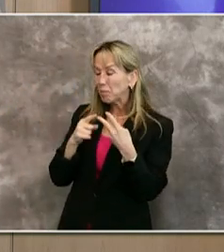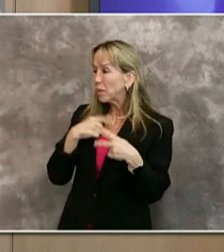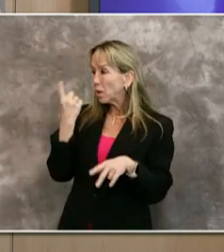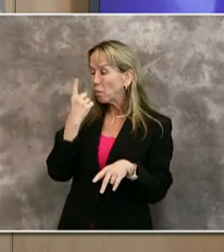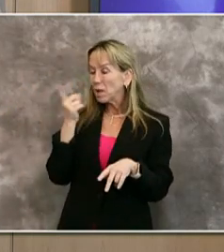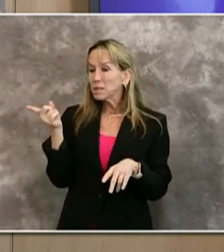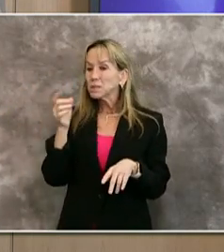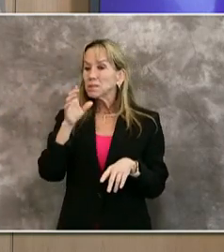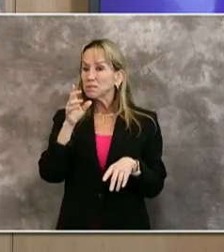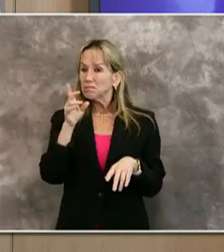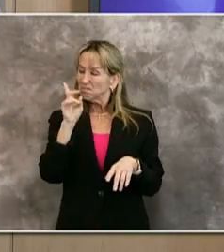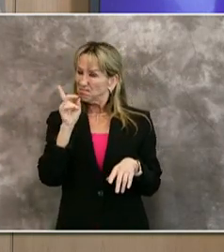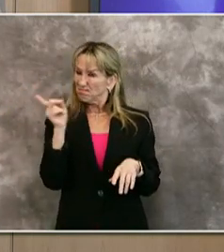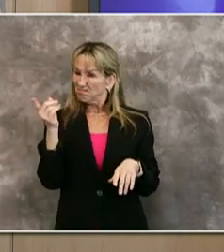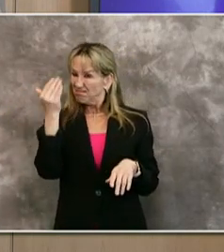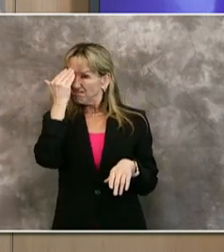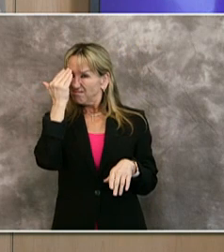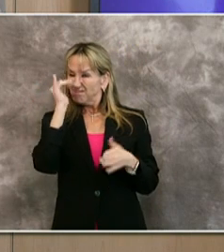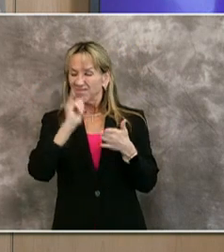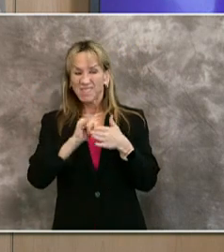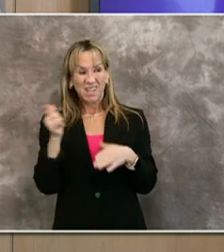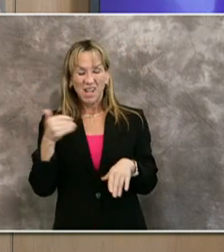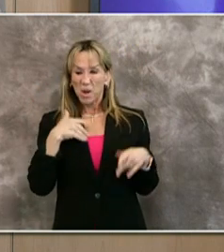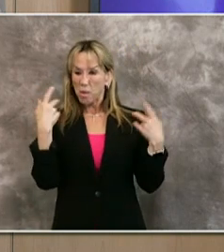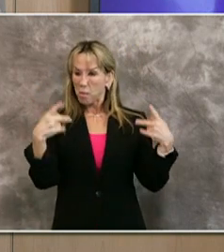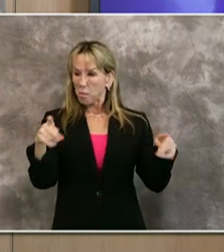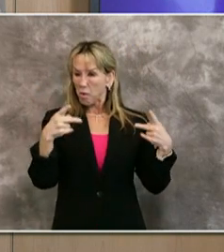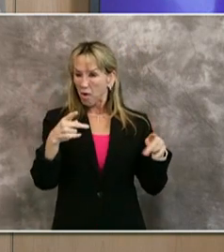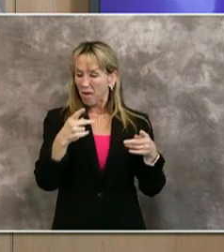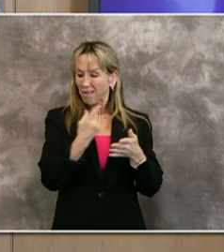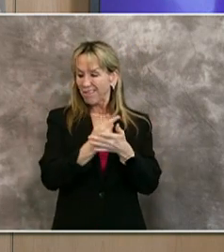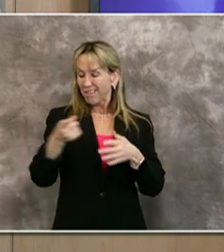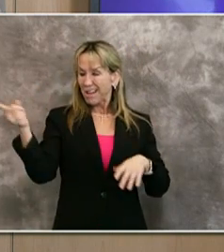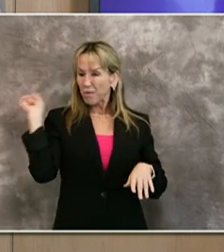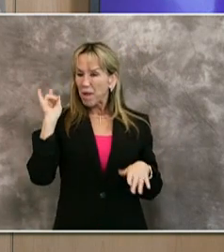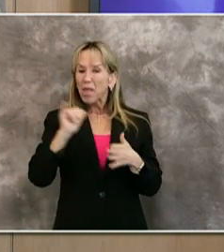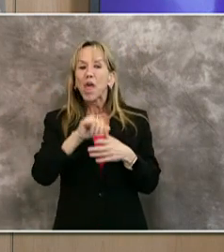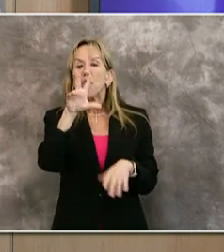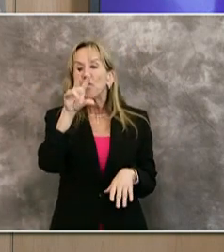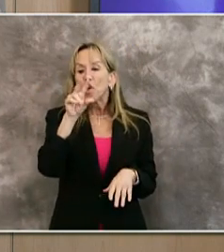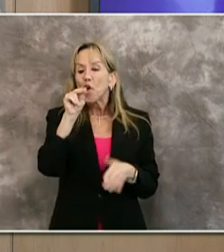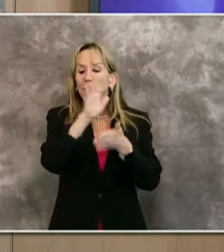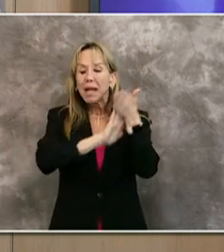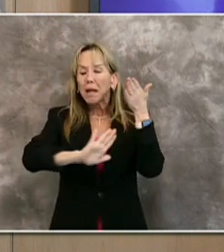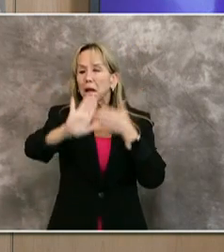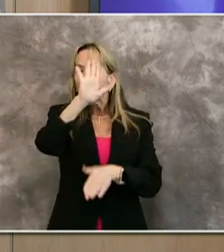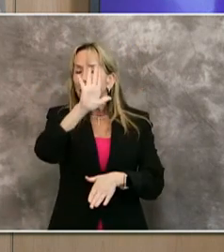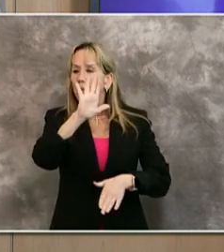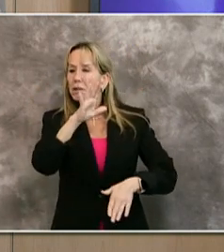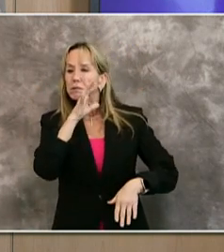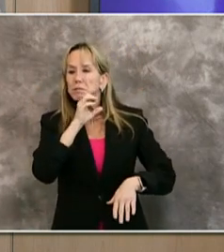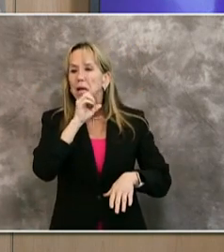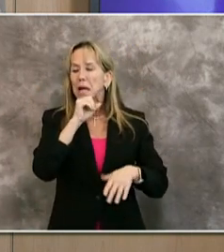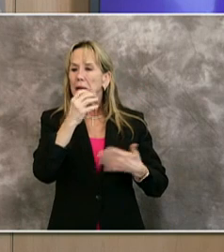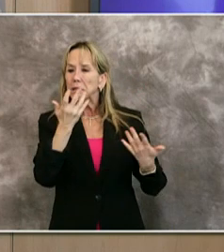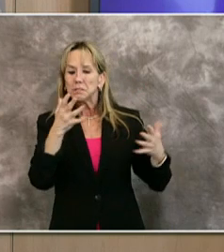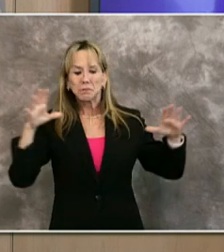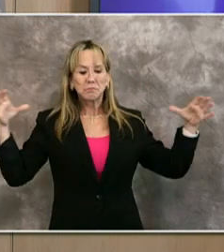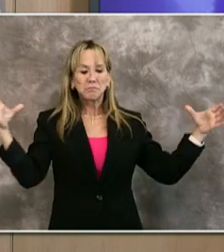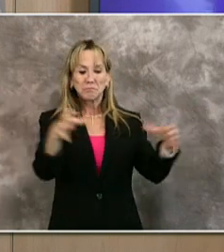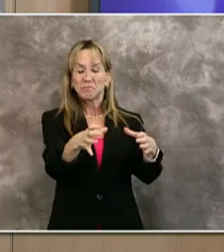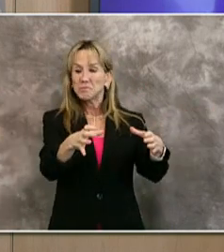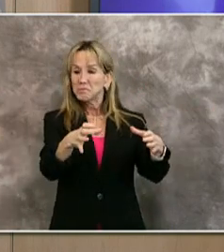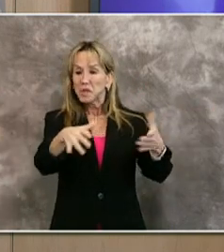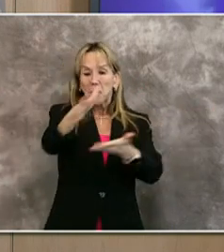a party last week involving roughly 30 college-age people in their 20s where there was little to no mask wearing